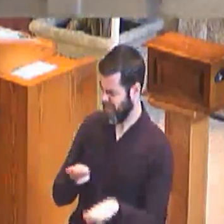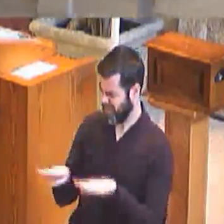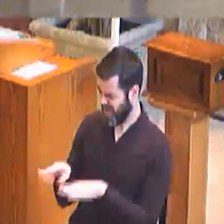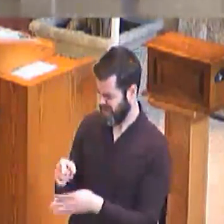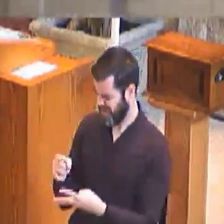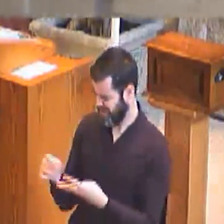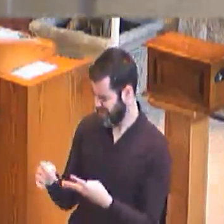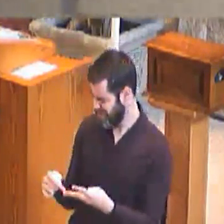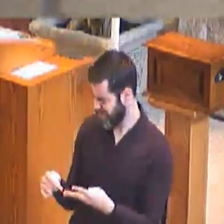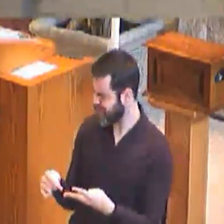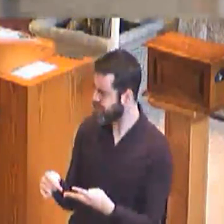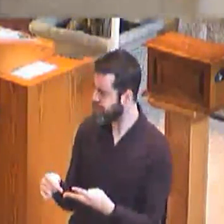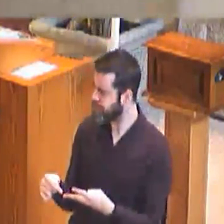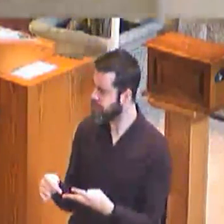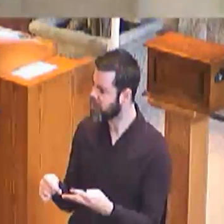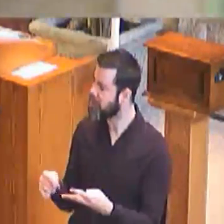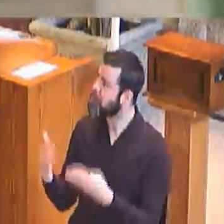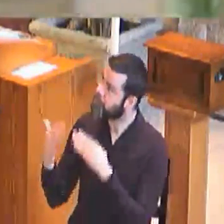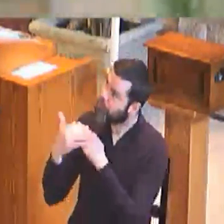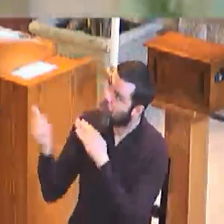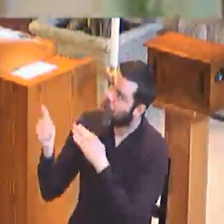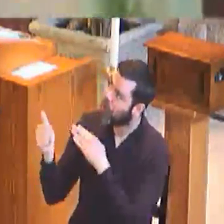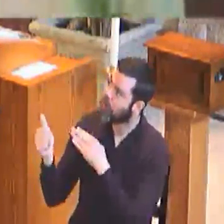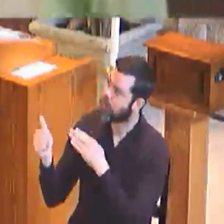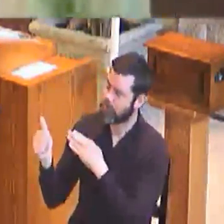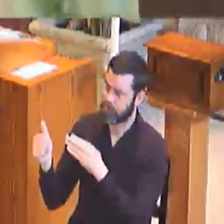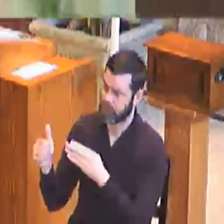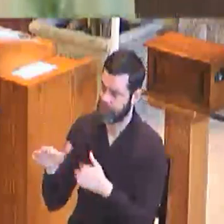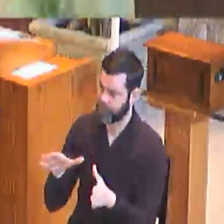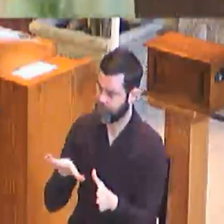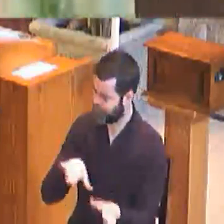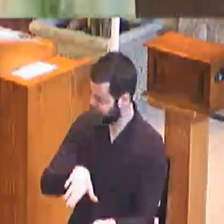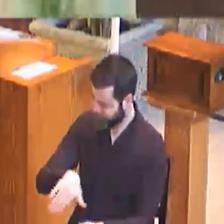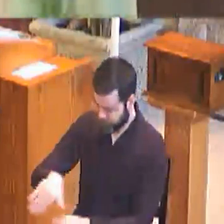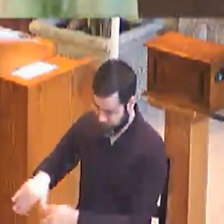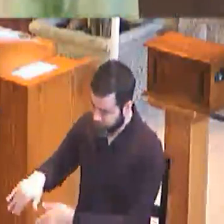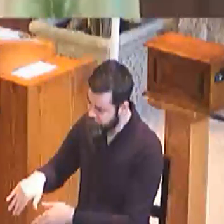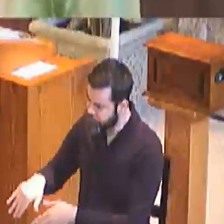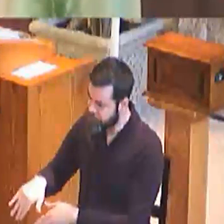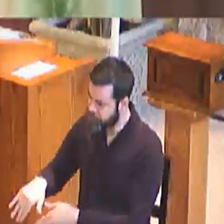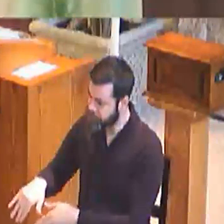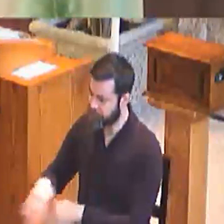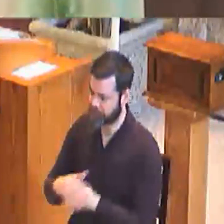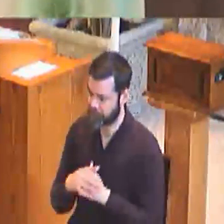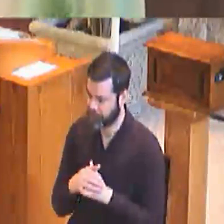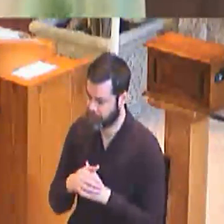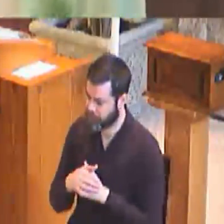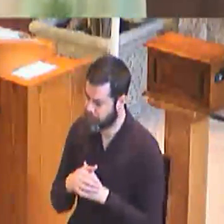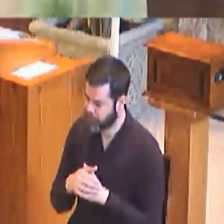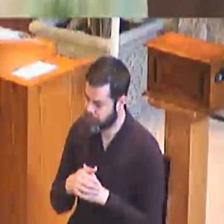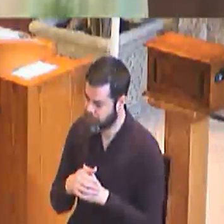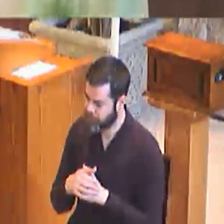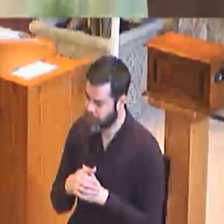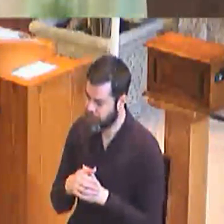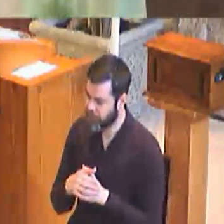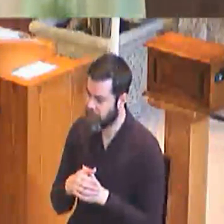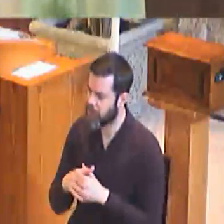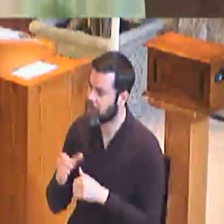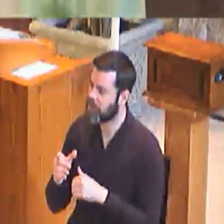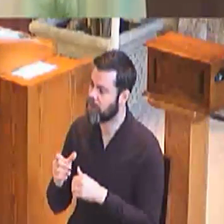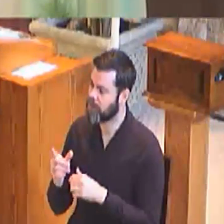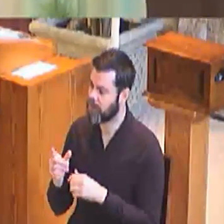are called to put them under the direction of the Christ, by whatever name you call it, under the